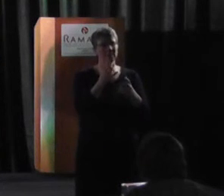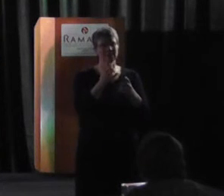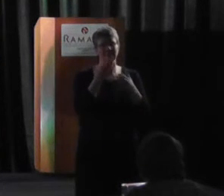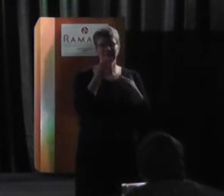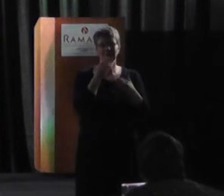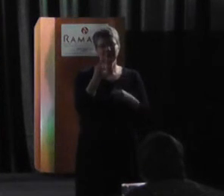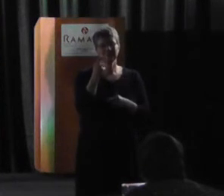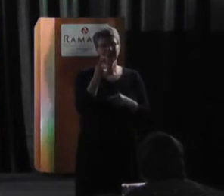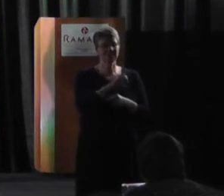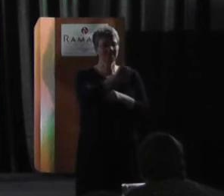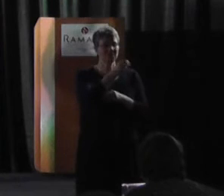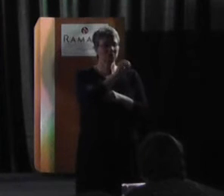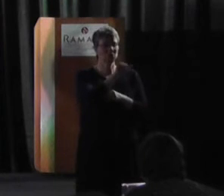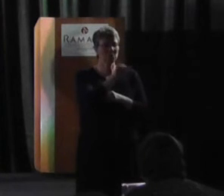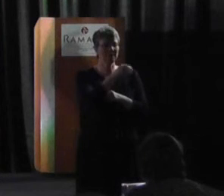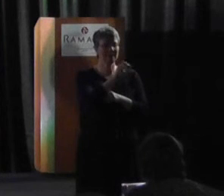you for coming. I love you.